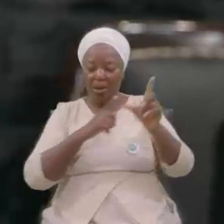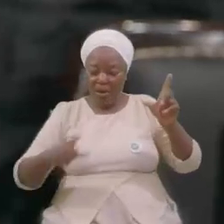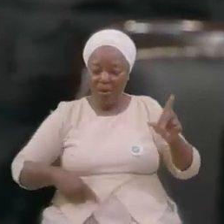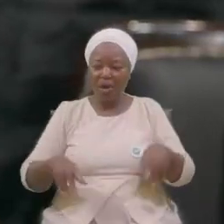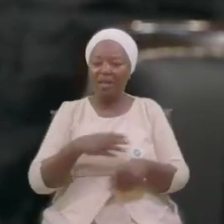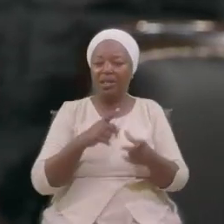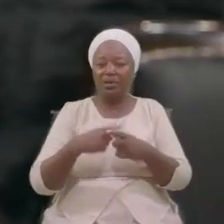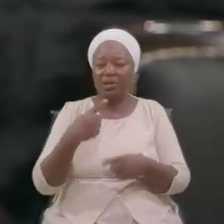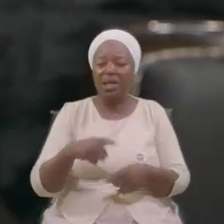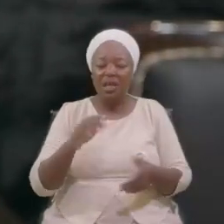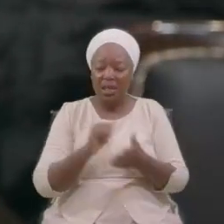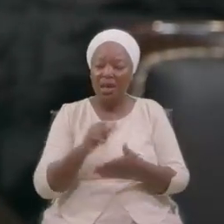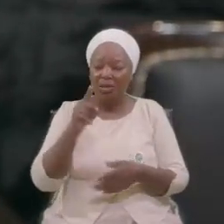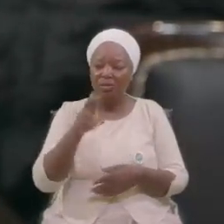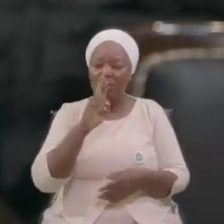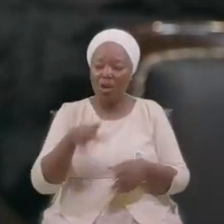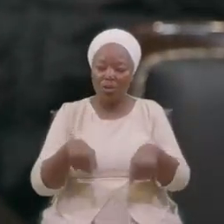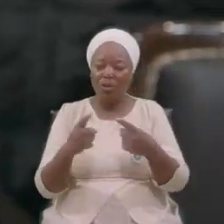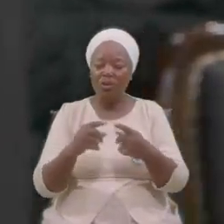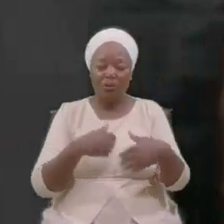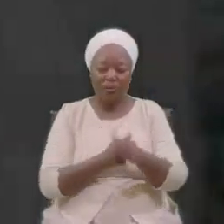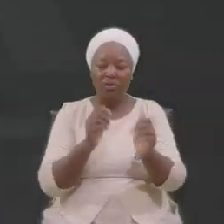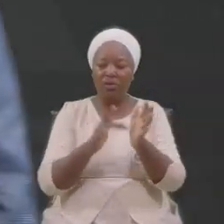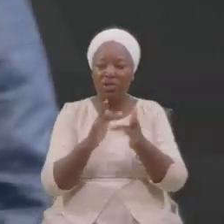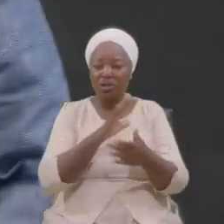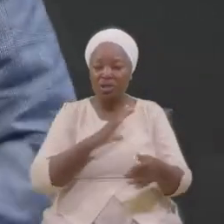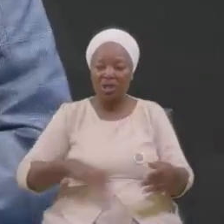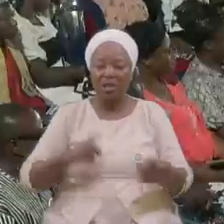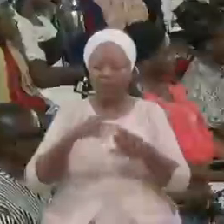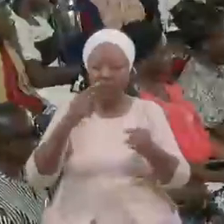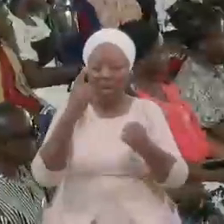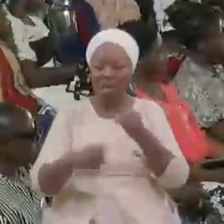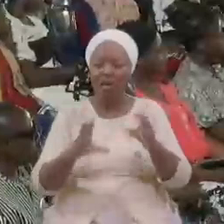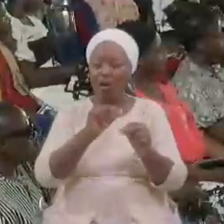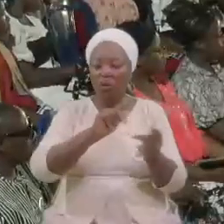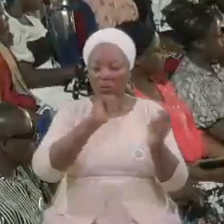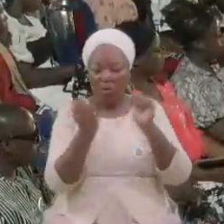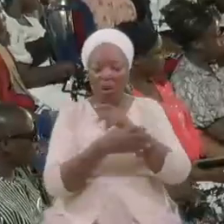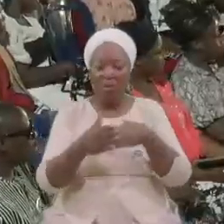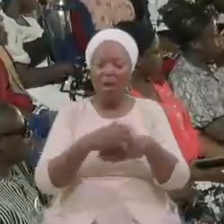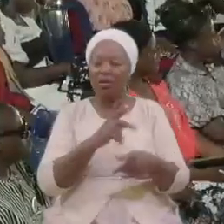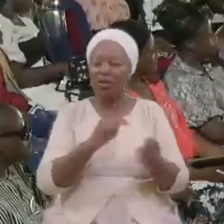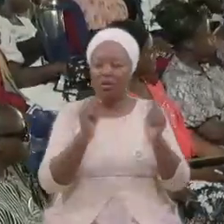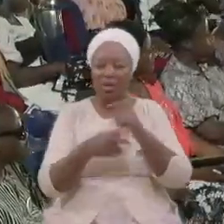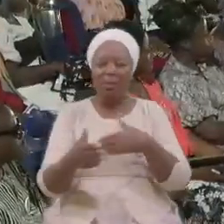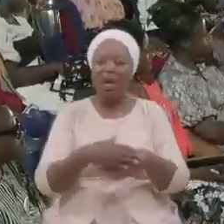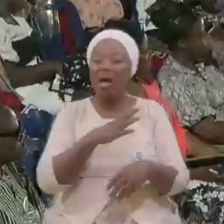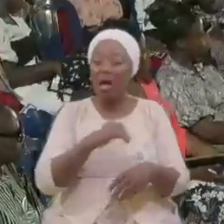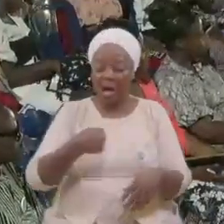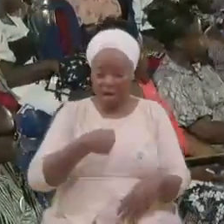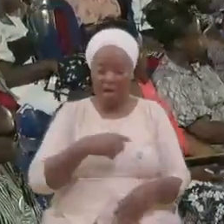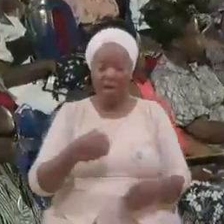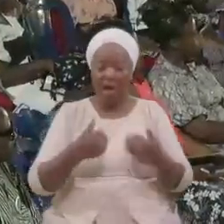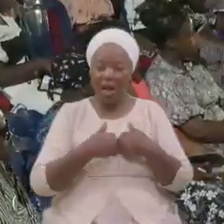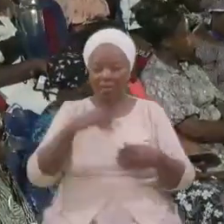to follow Jesus to the end. No turning back, no turning back. I've decided,